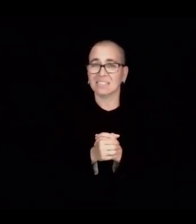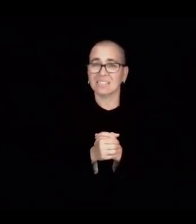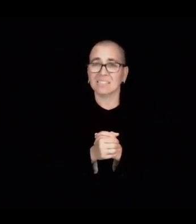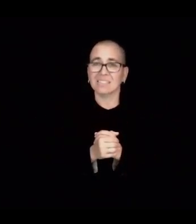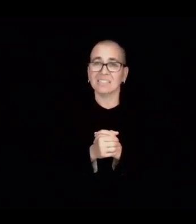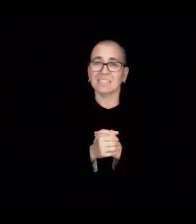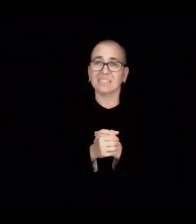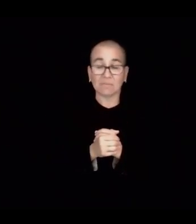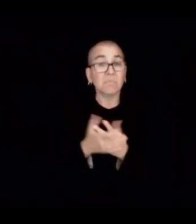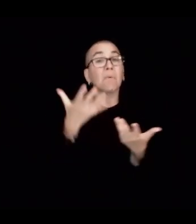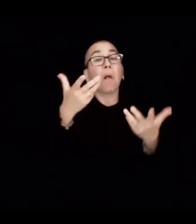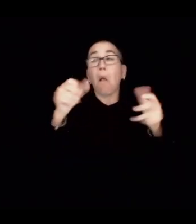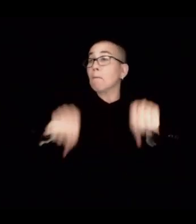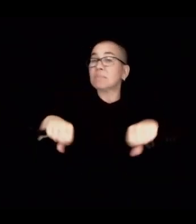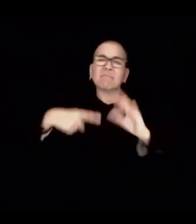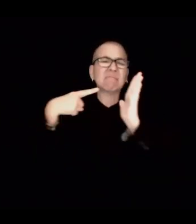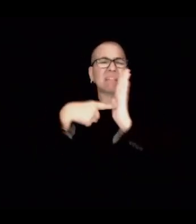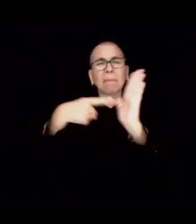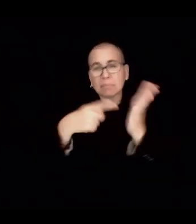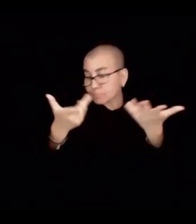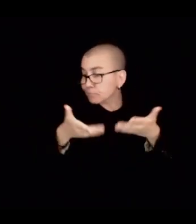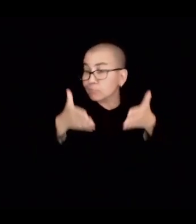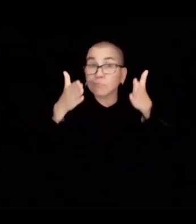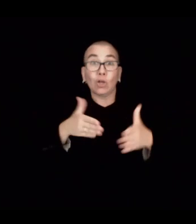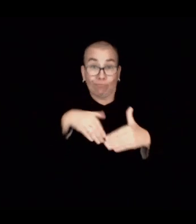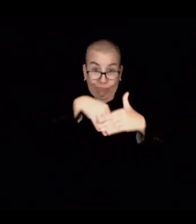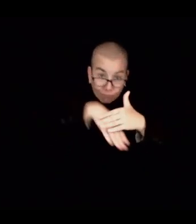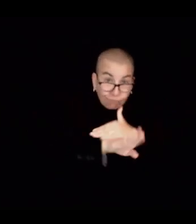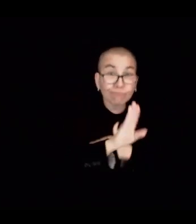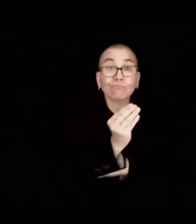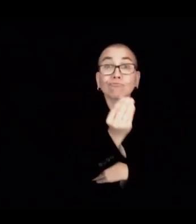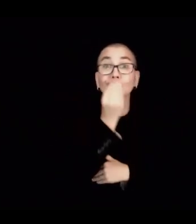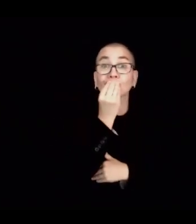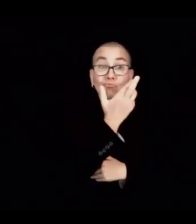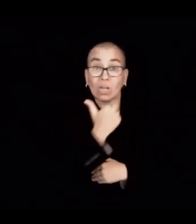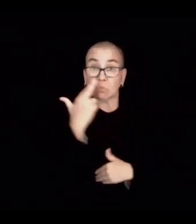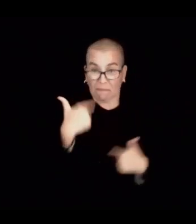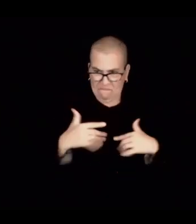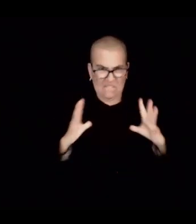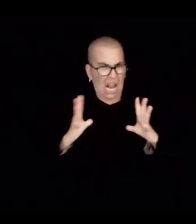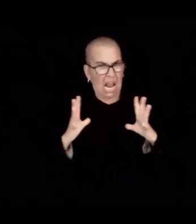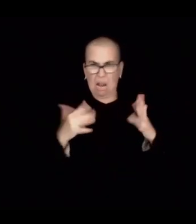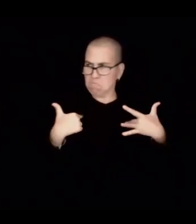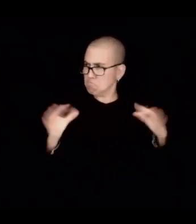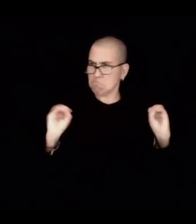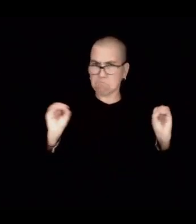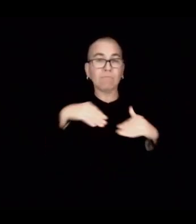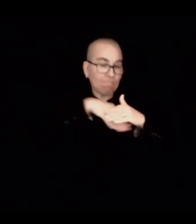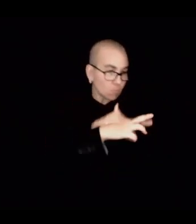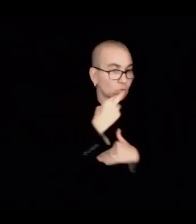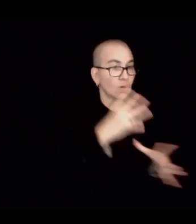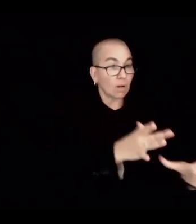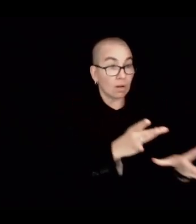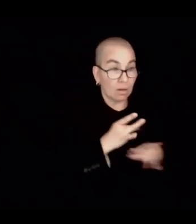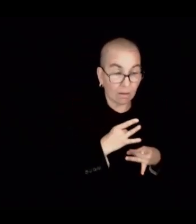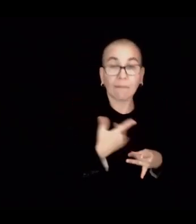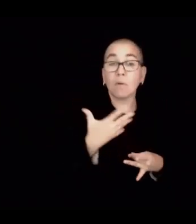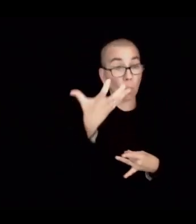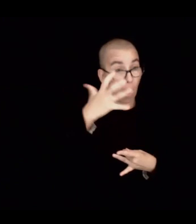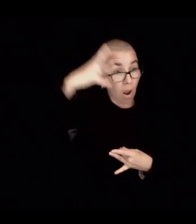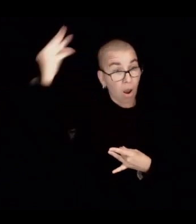to make sure that, as people are making decisions and as people are out, enjoying